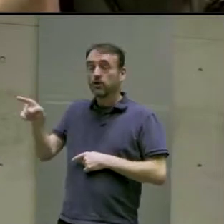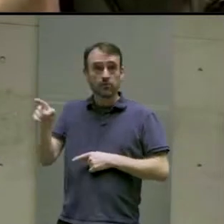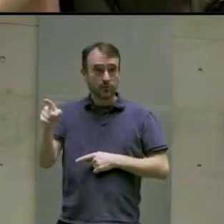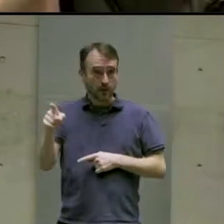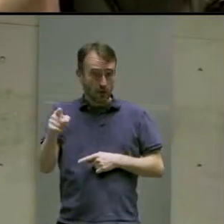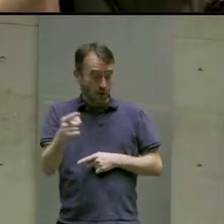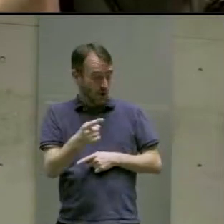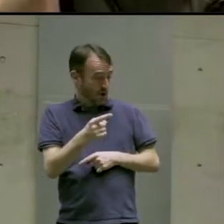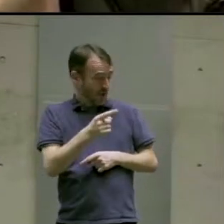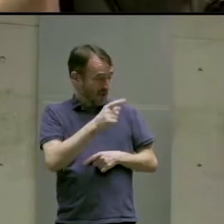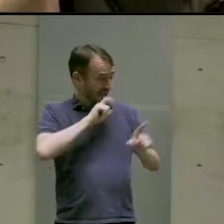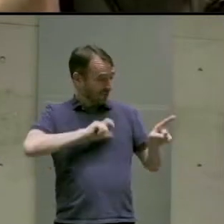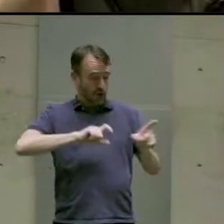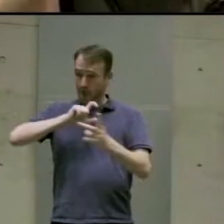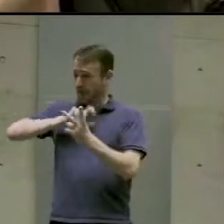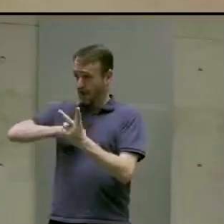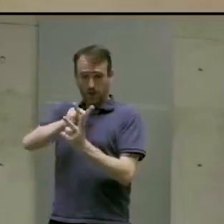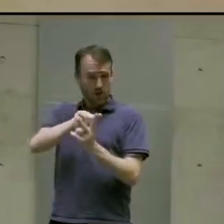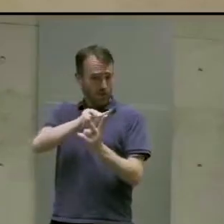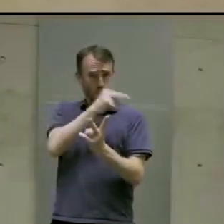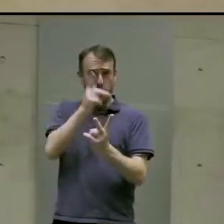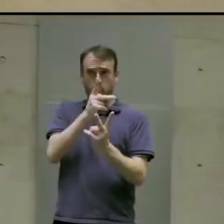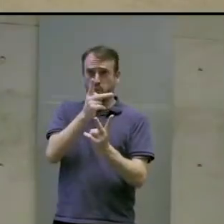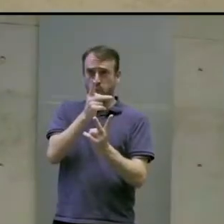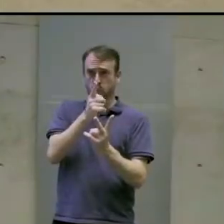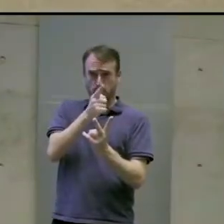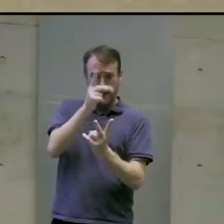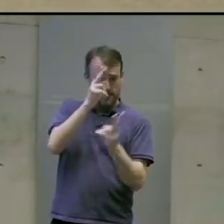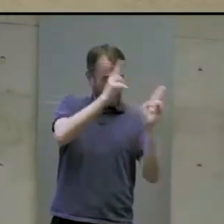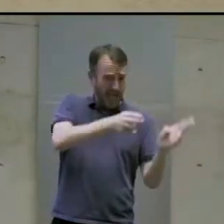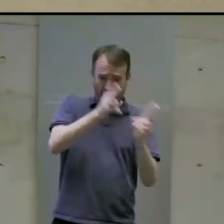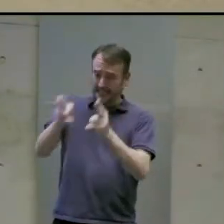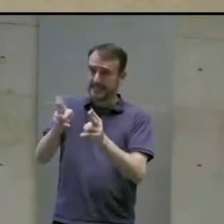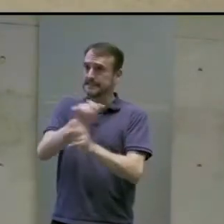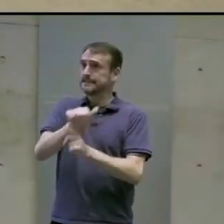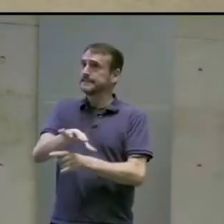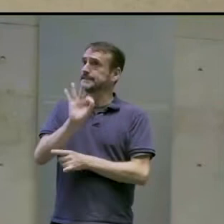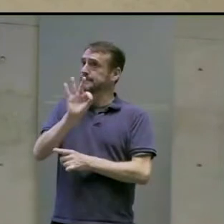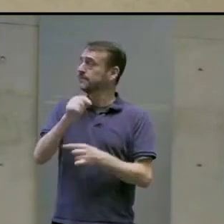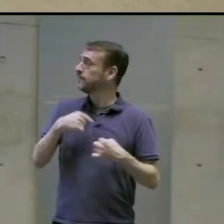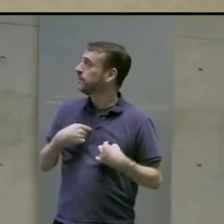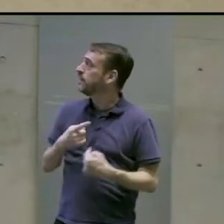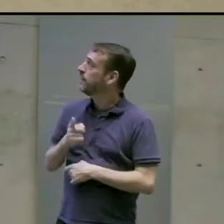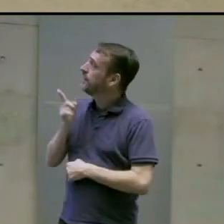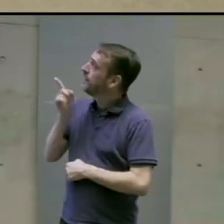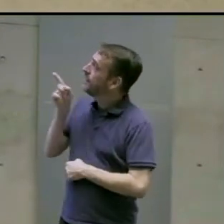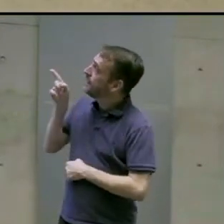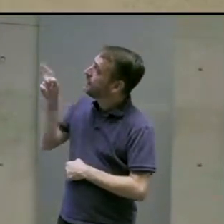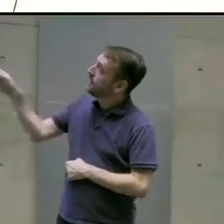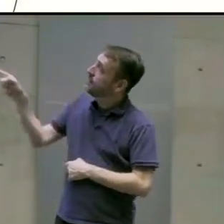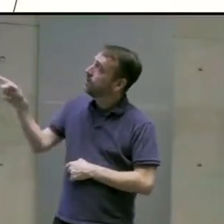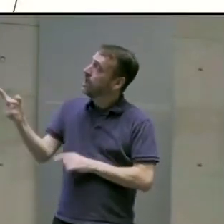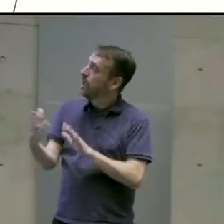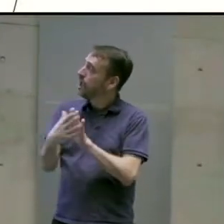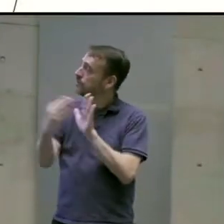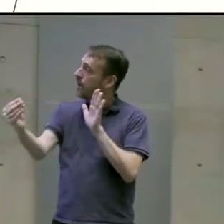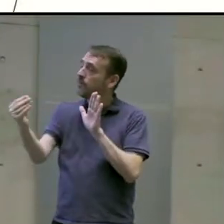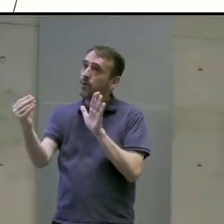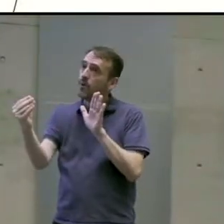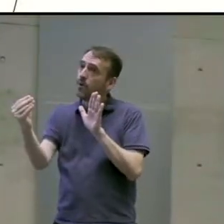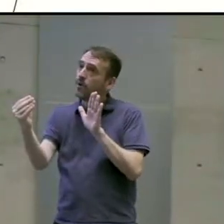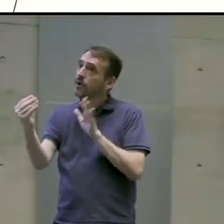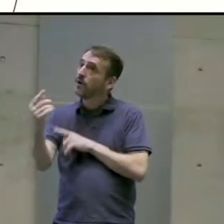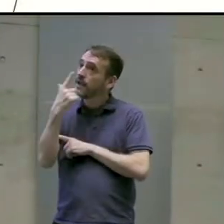is why it's kind of a bad option. And the interesting thing is I think it's a really good example of how you can